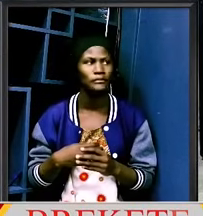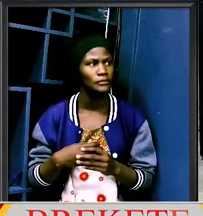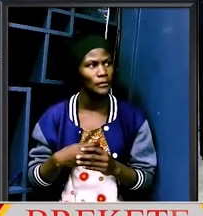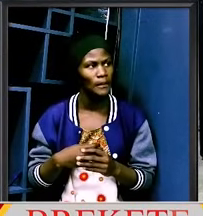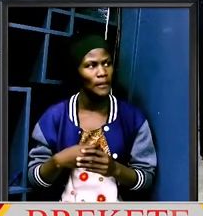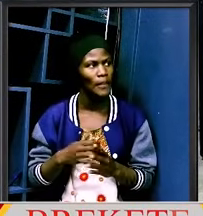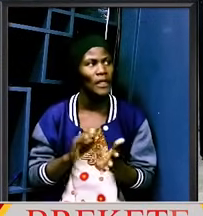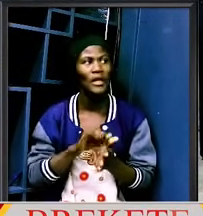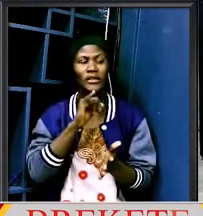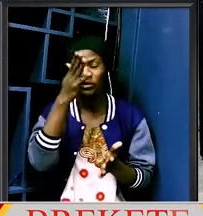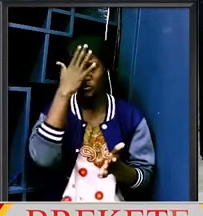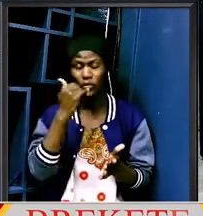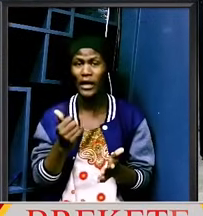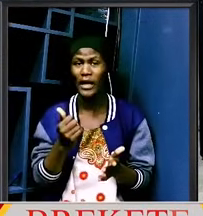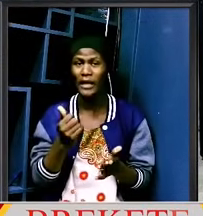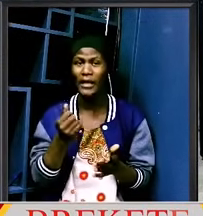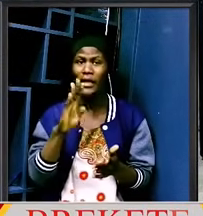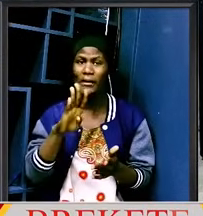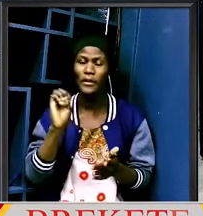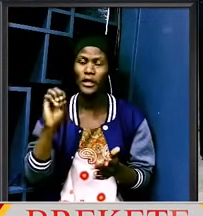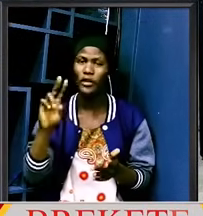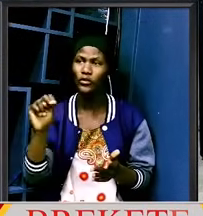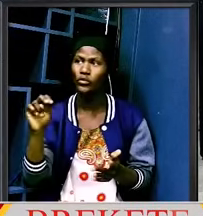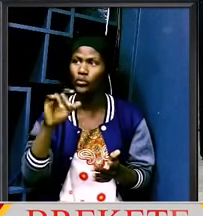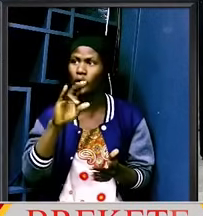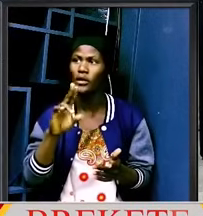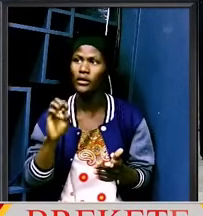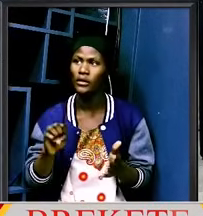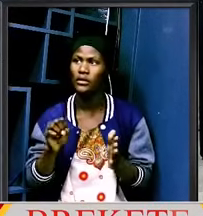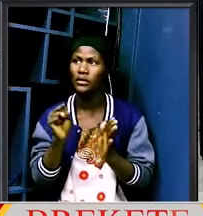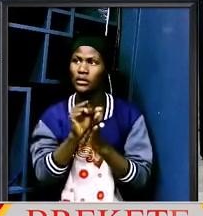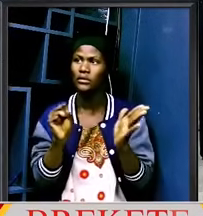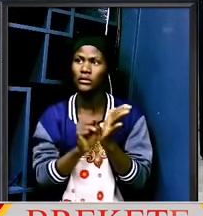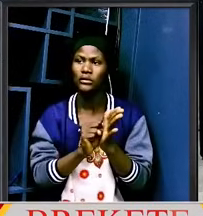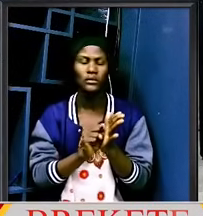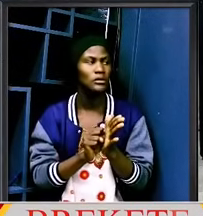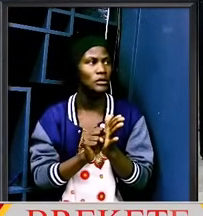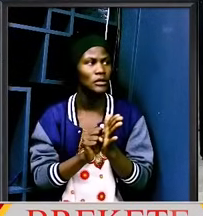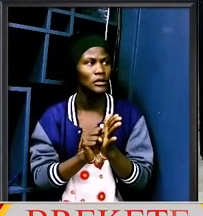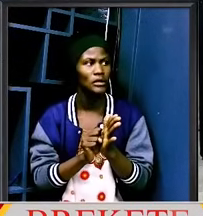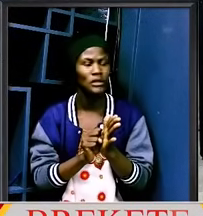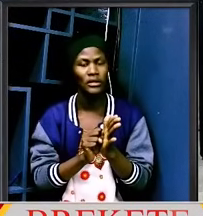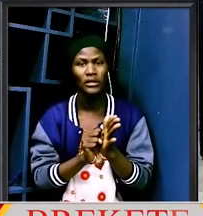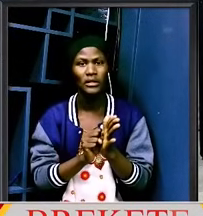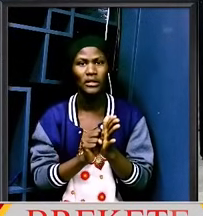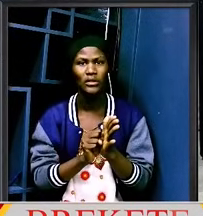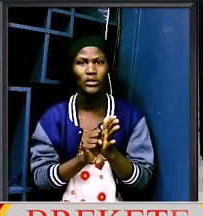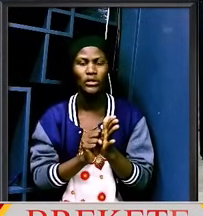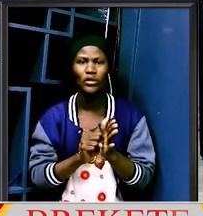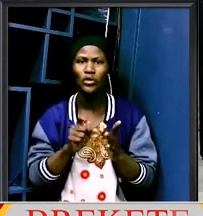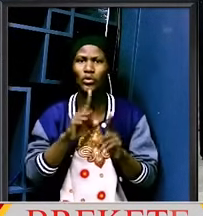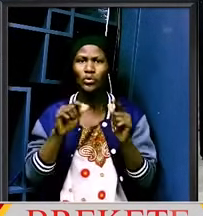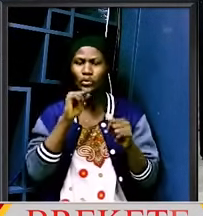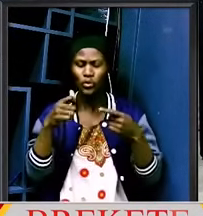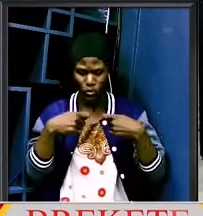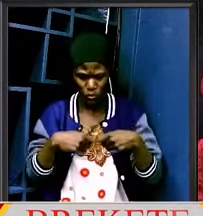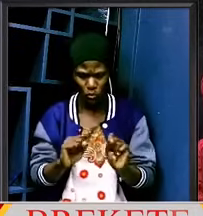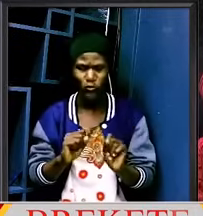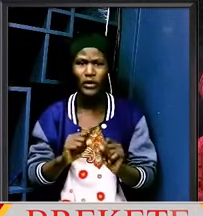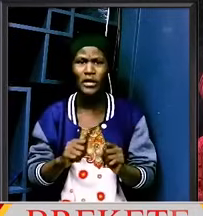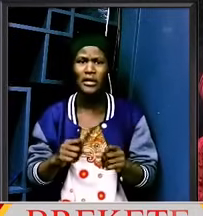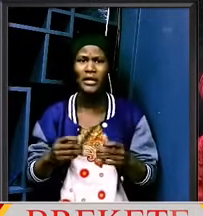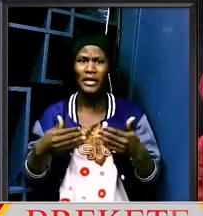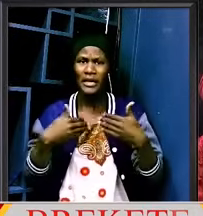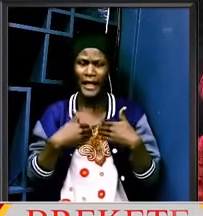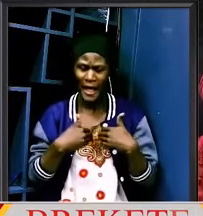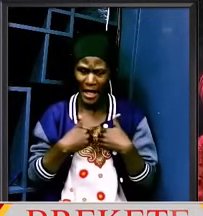No wonder Benue know they progress. I see I'm not. Now Benue get Senate president for many years. Yet the road to